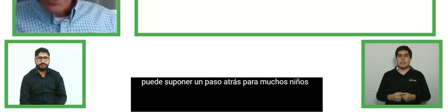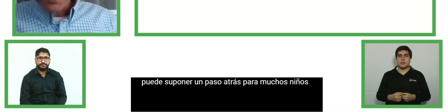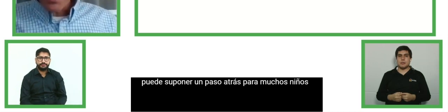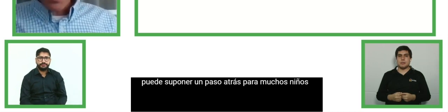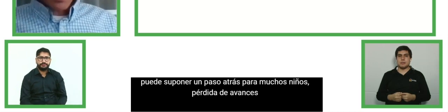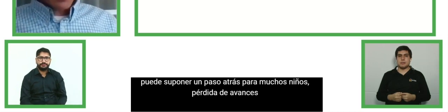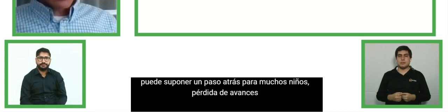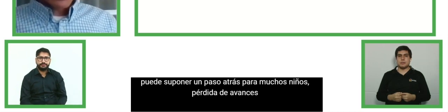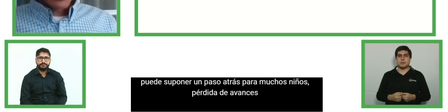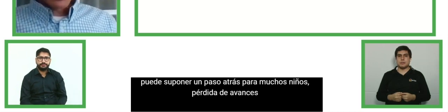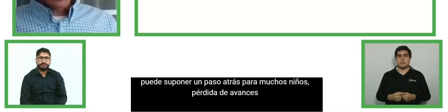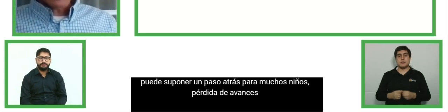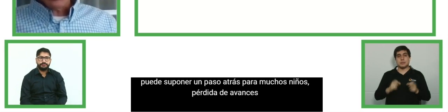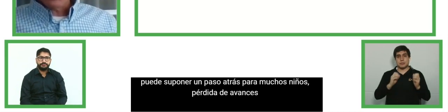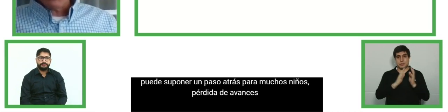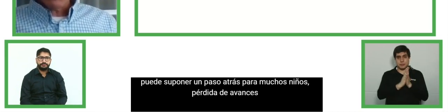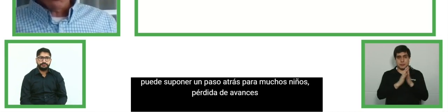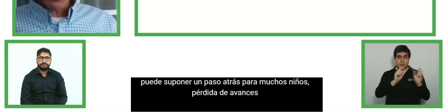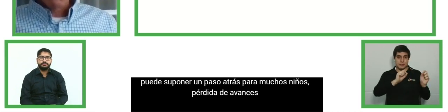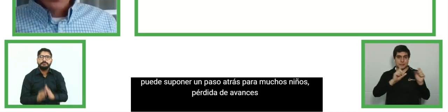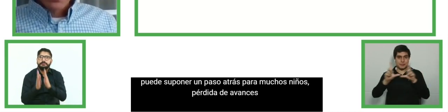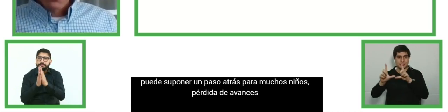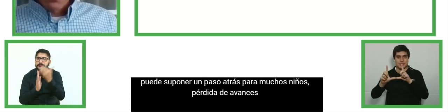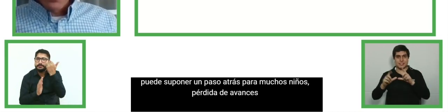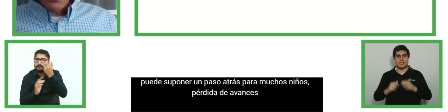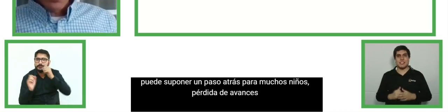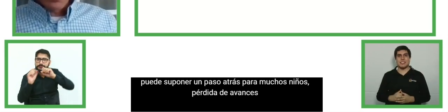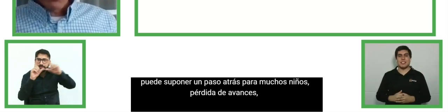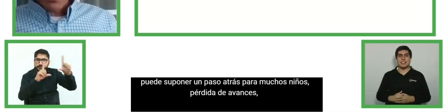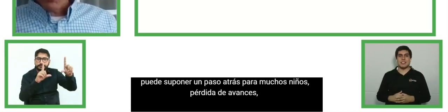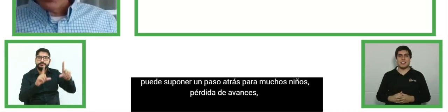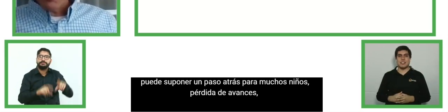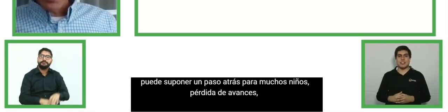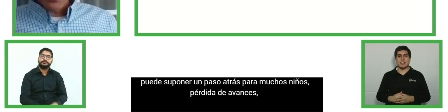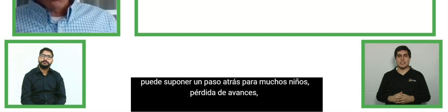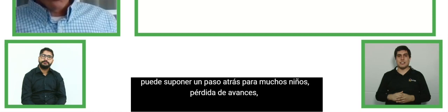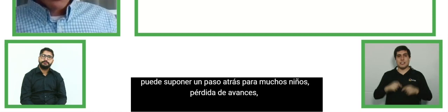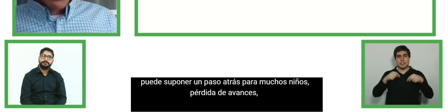please. And here I'm about to finish.